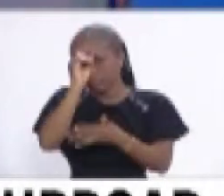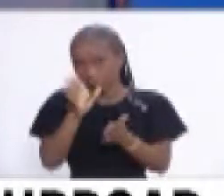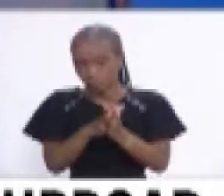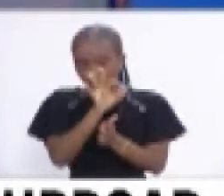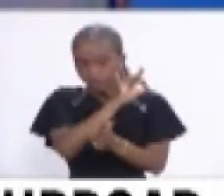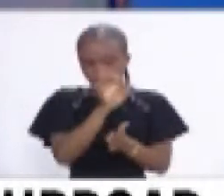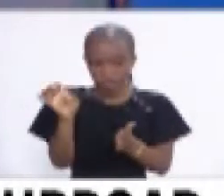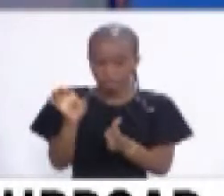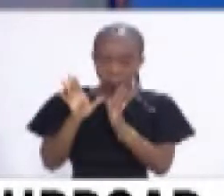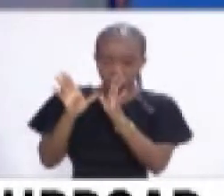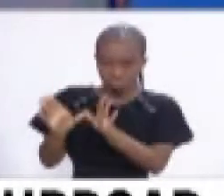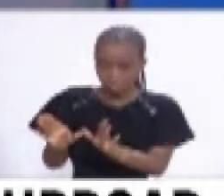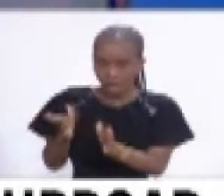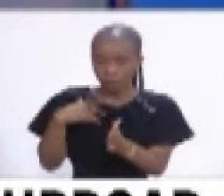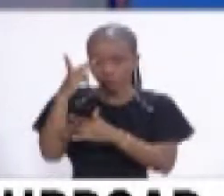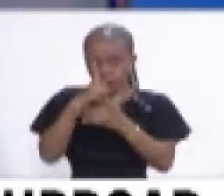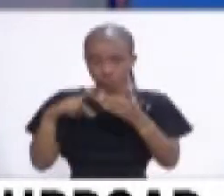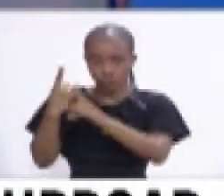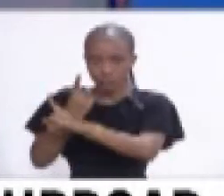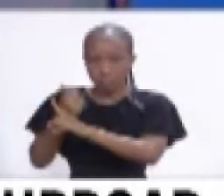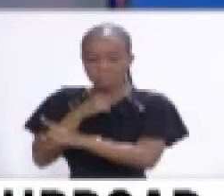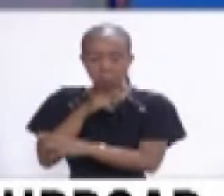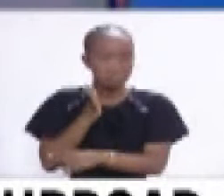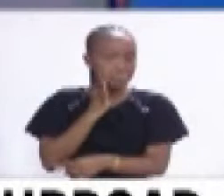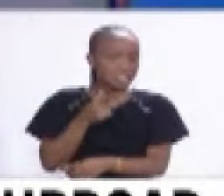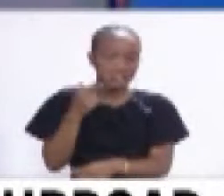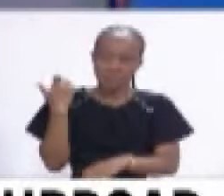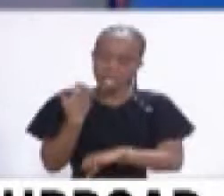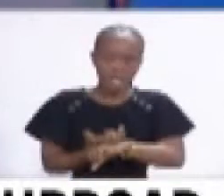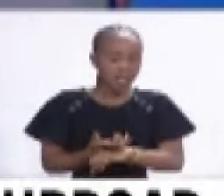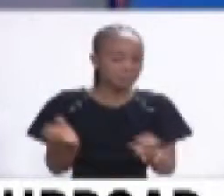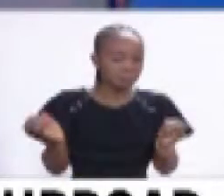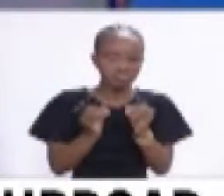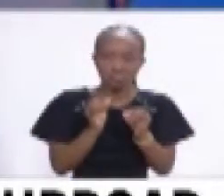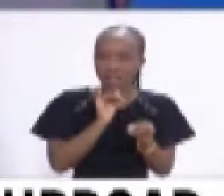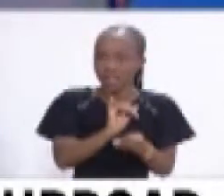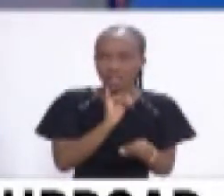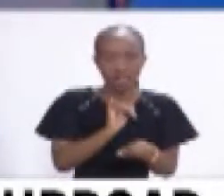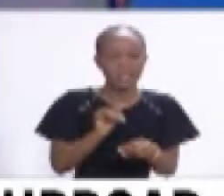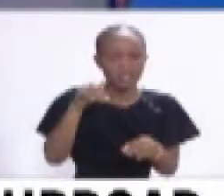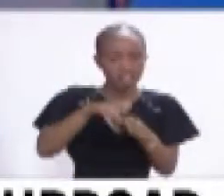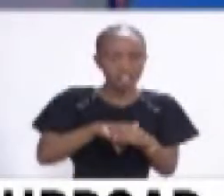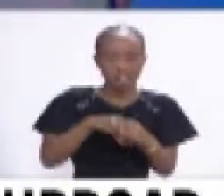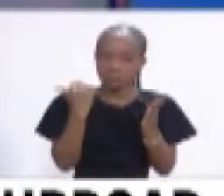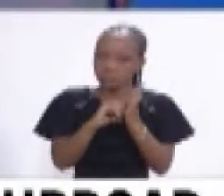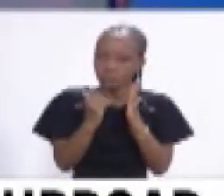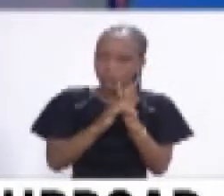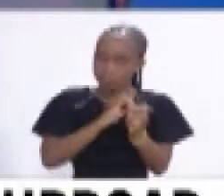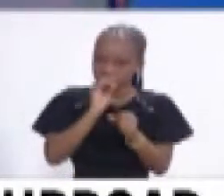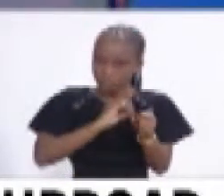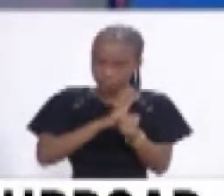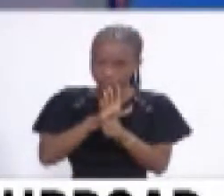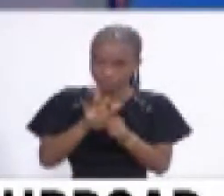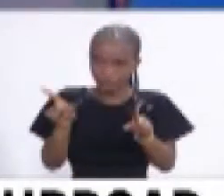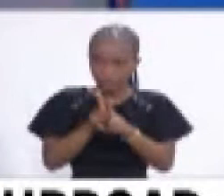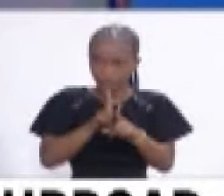has elicited mixed reactions, with parents saying it will be difficult to meet the expenses amid the ravaging COVID-19 pandemic.